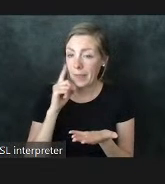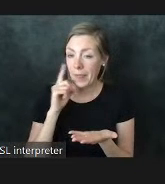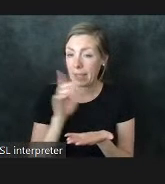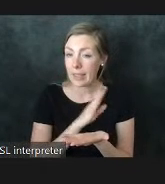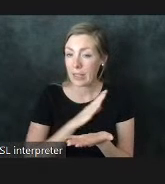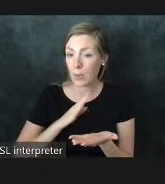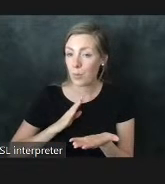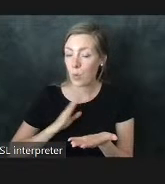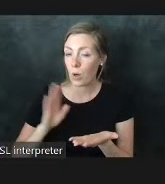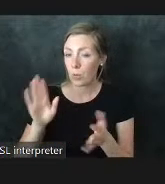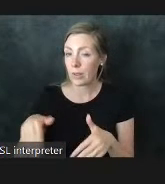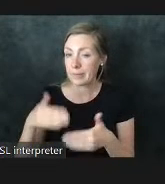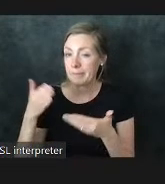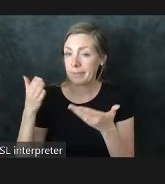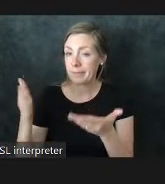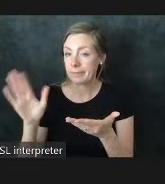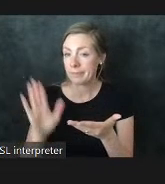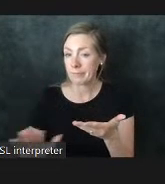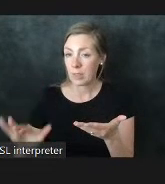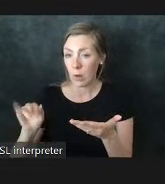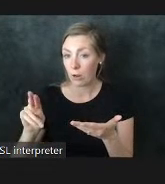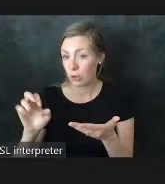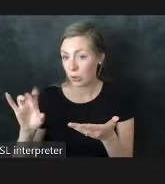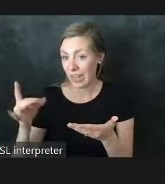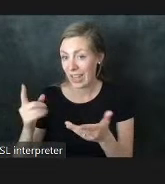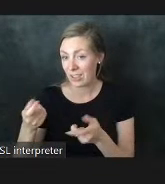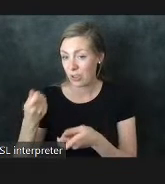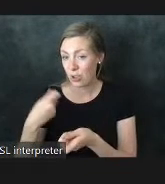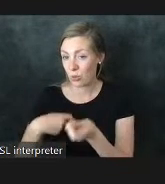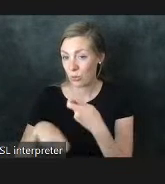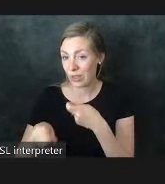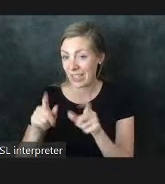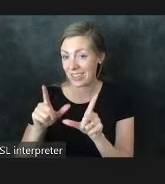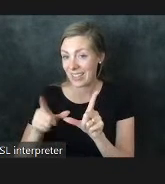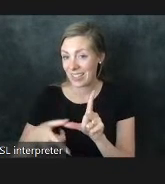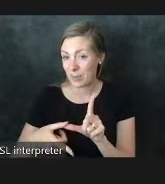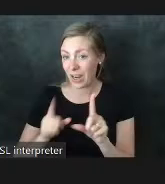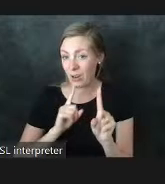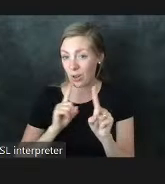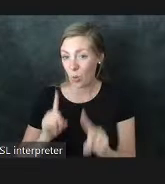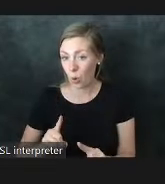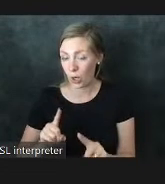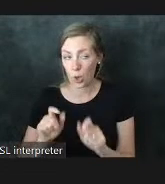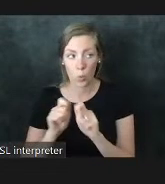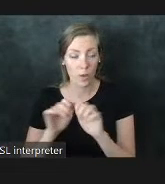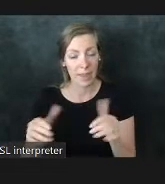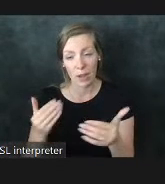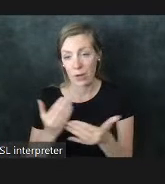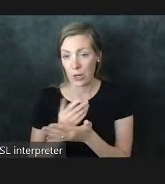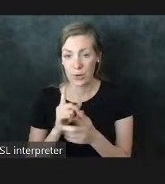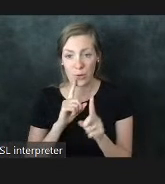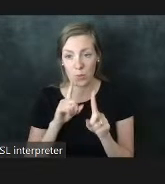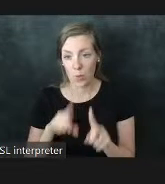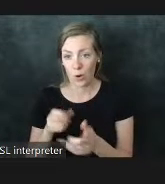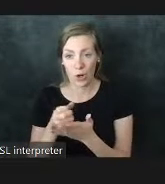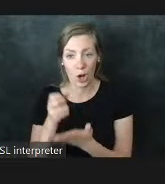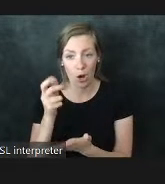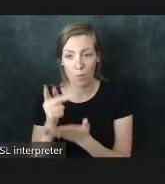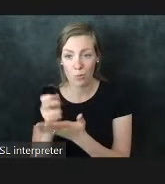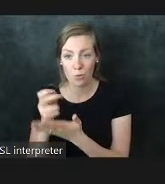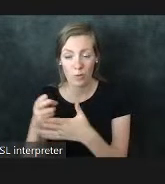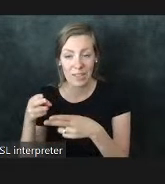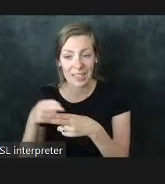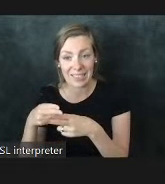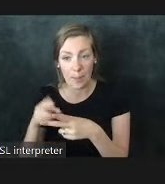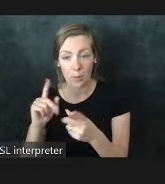an order el estado on June 8th to replace the expiring order. Without que an los order from the State Water Board approving the tengan necessary órdenes del